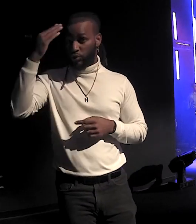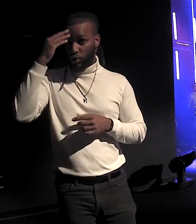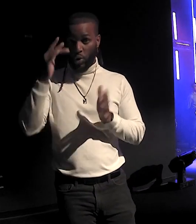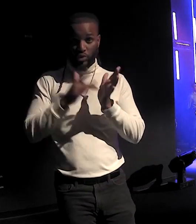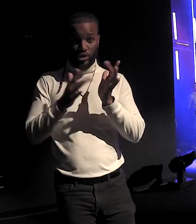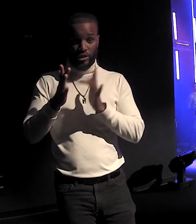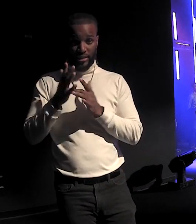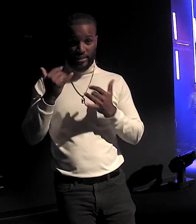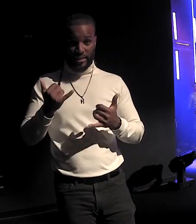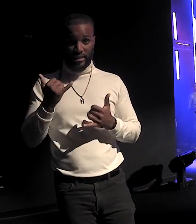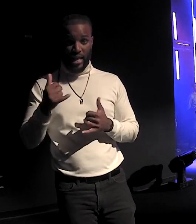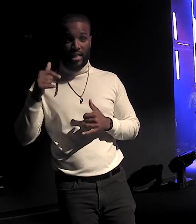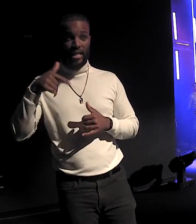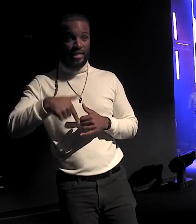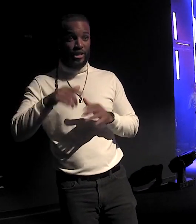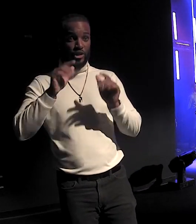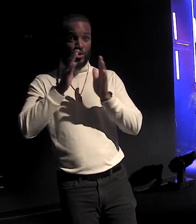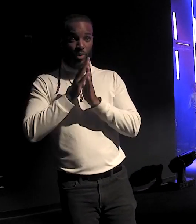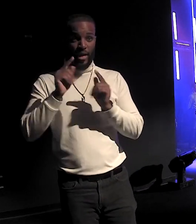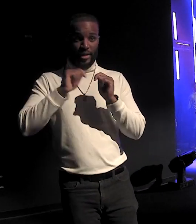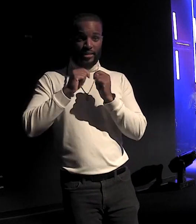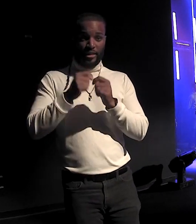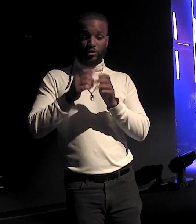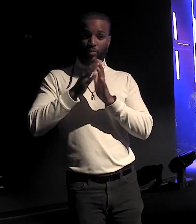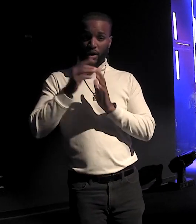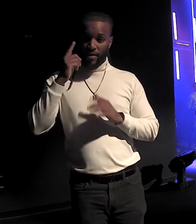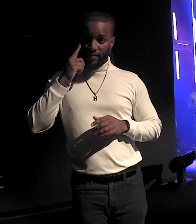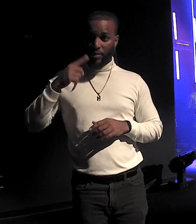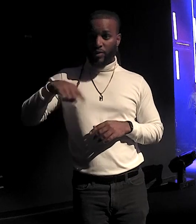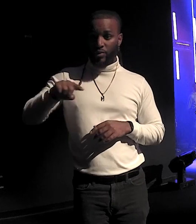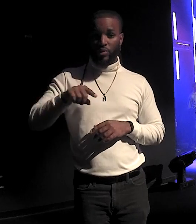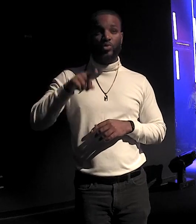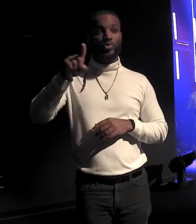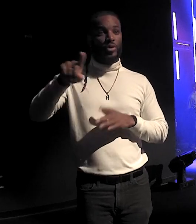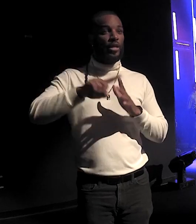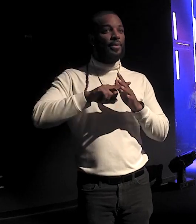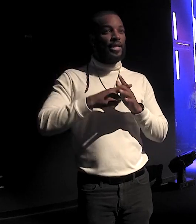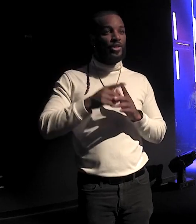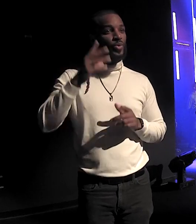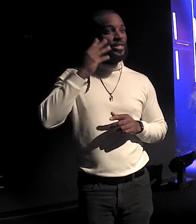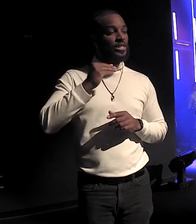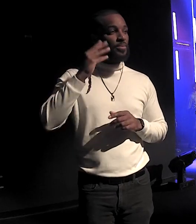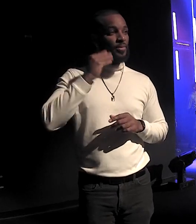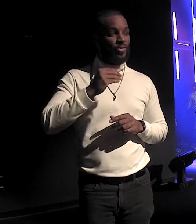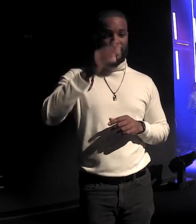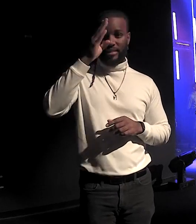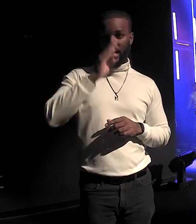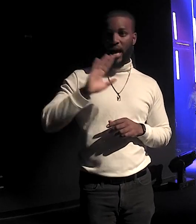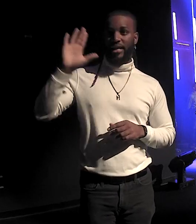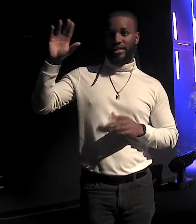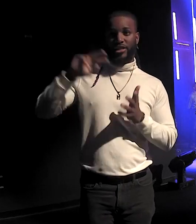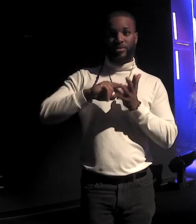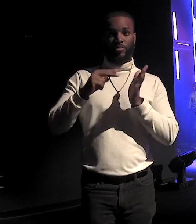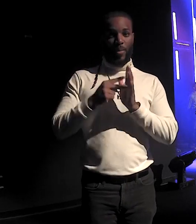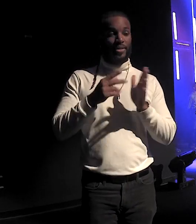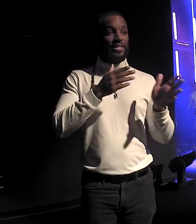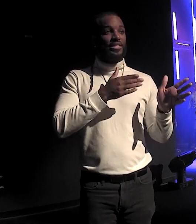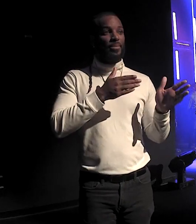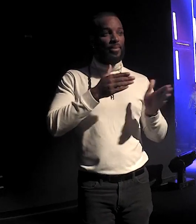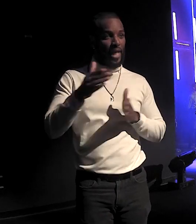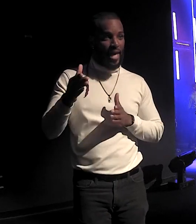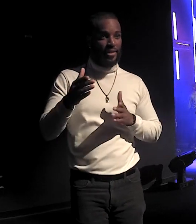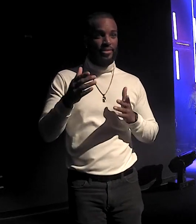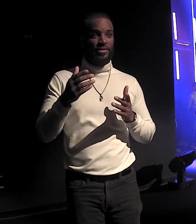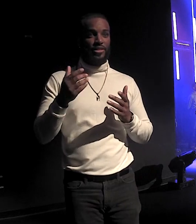Jesus today, and let this prayer team just pray over you so that you can begin to experience God and his purpose, his plan, his